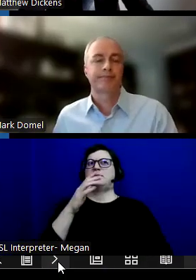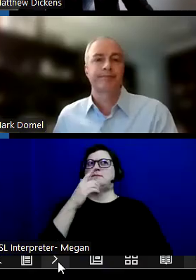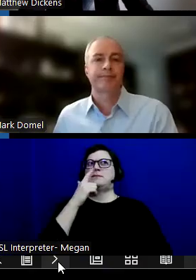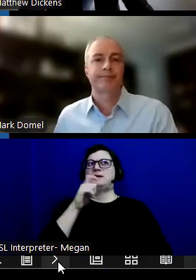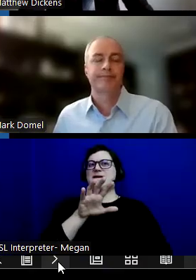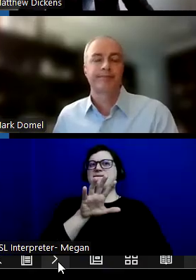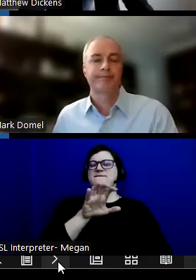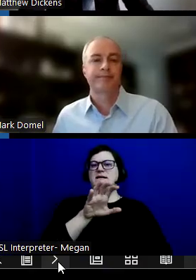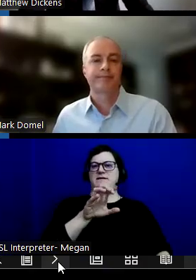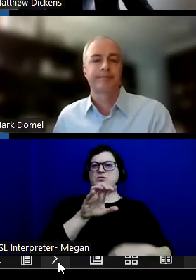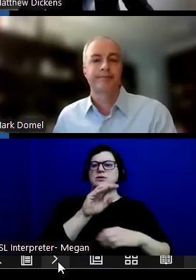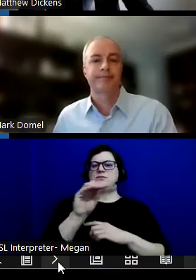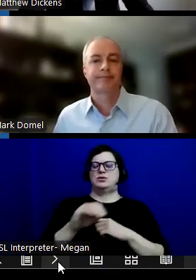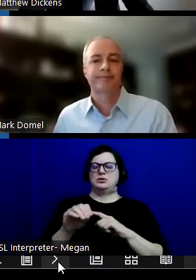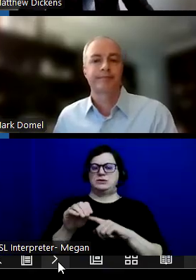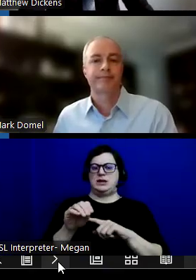500%